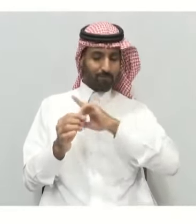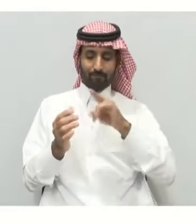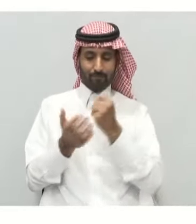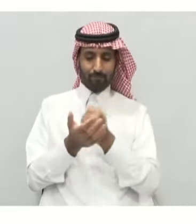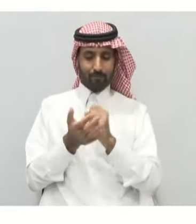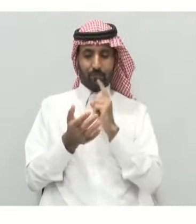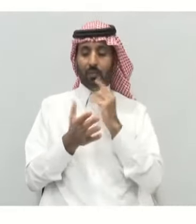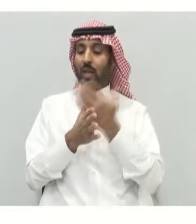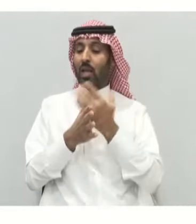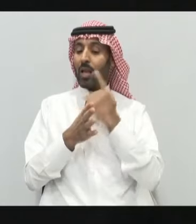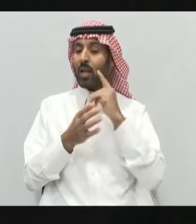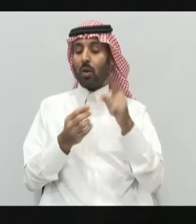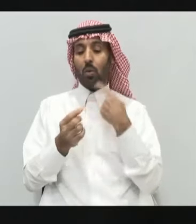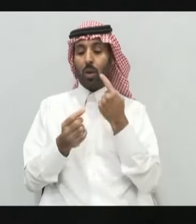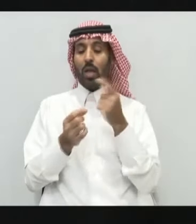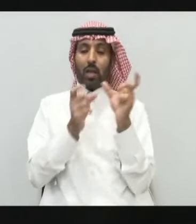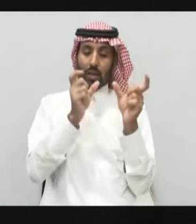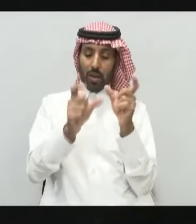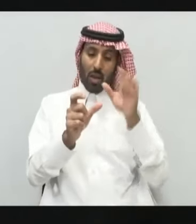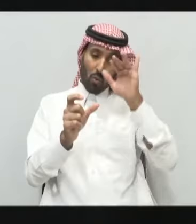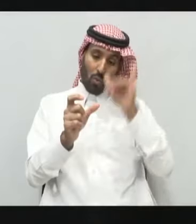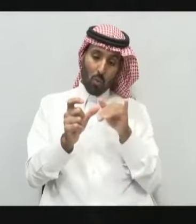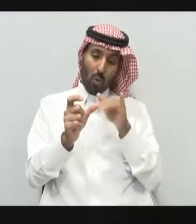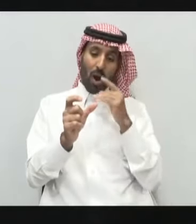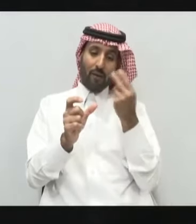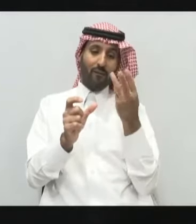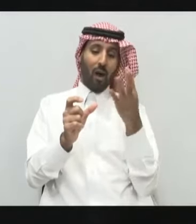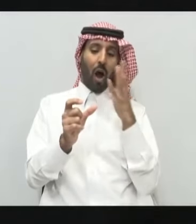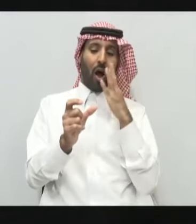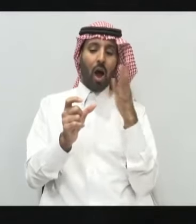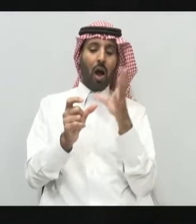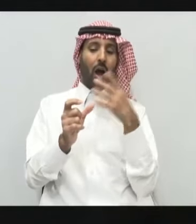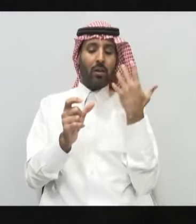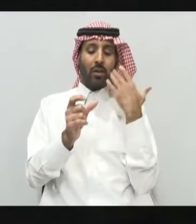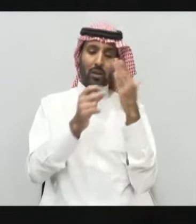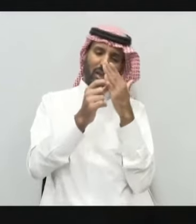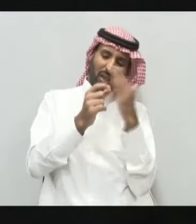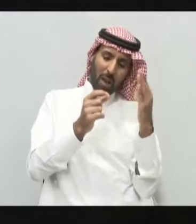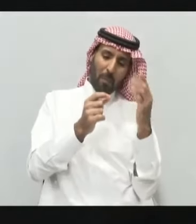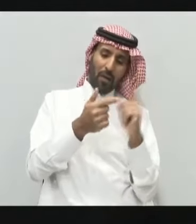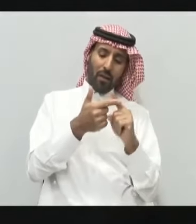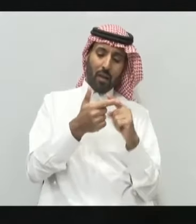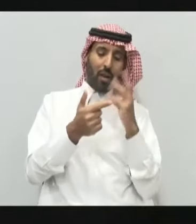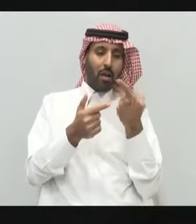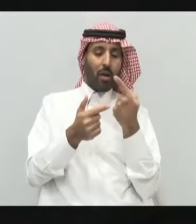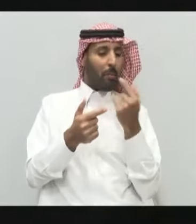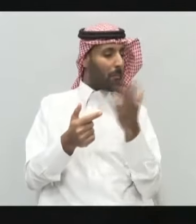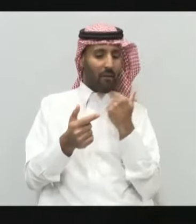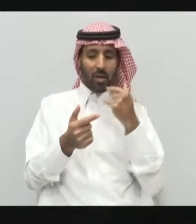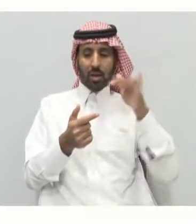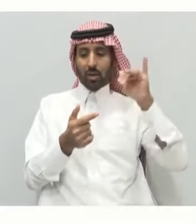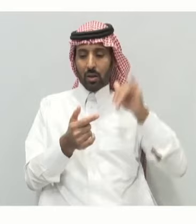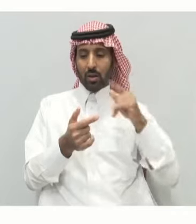Why? Because here we have one exception. When you have a verb that ends with Y, but followed by